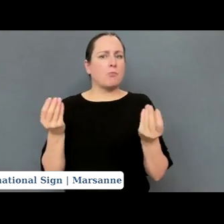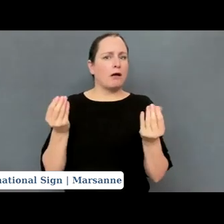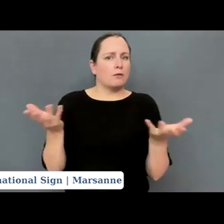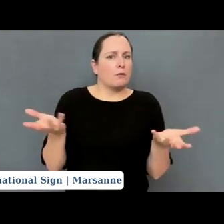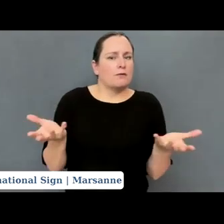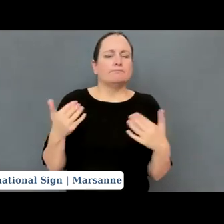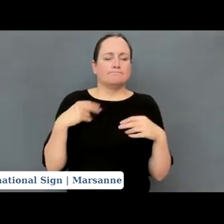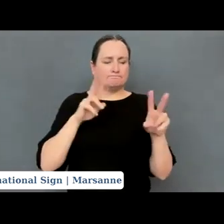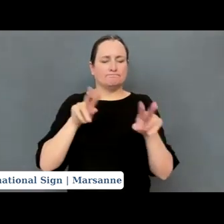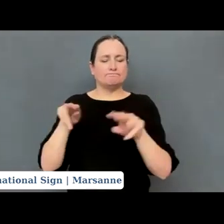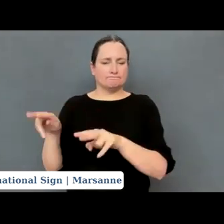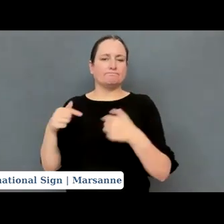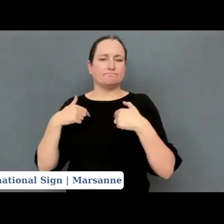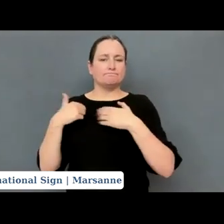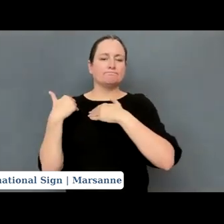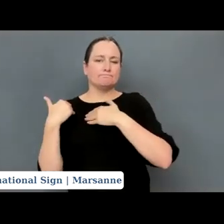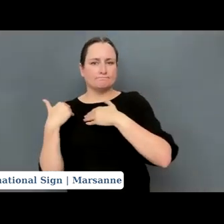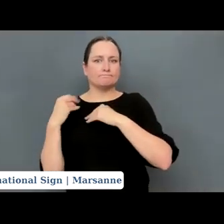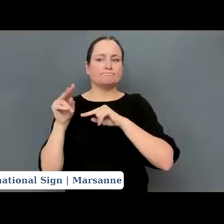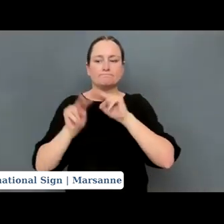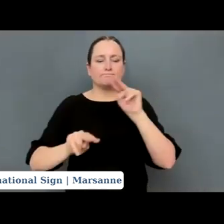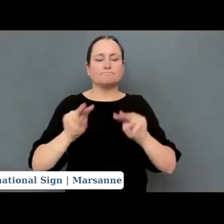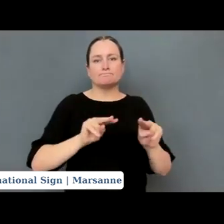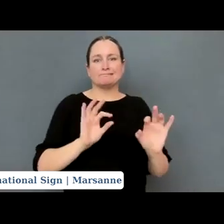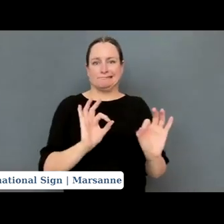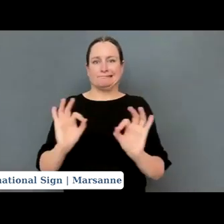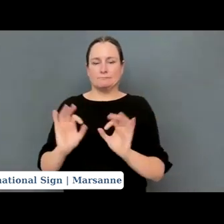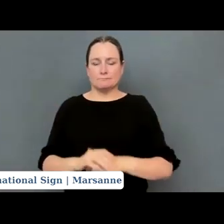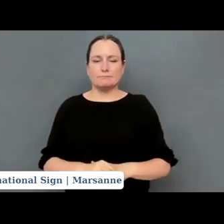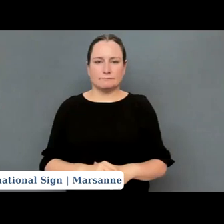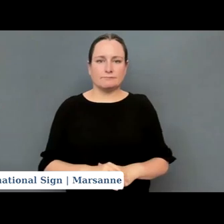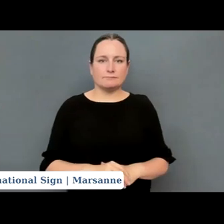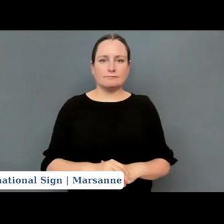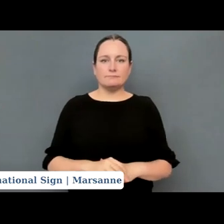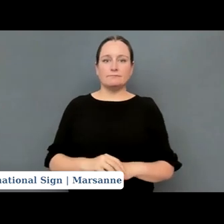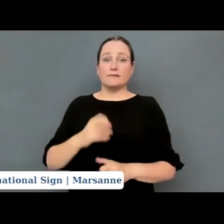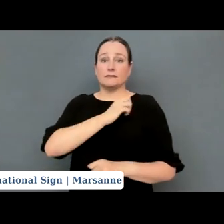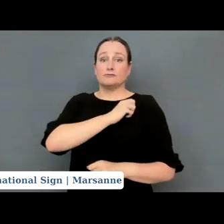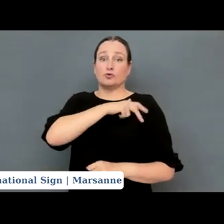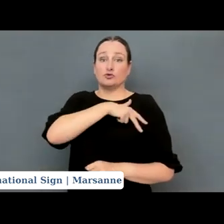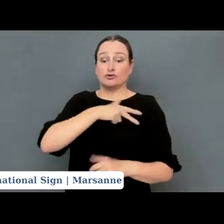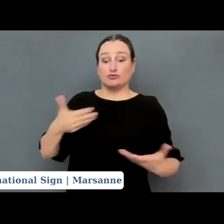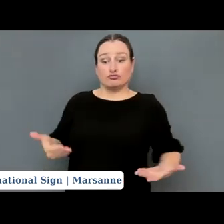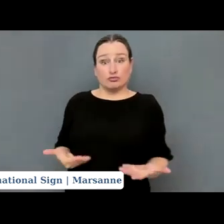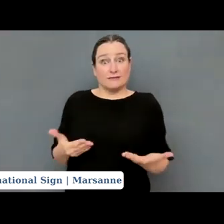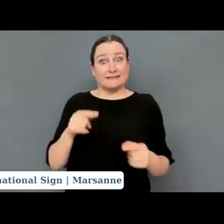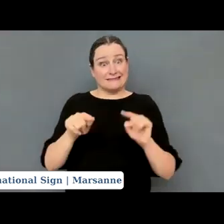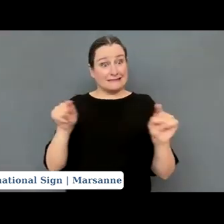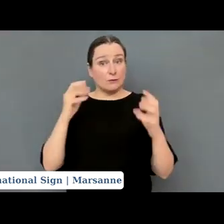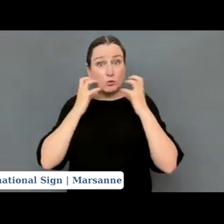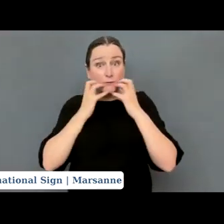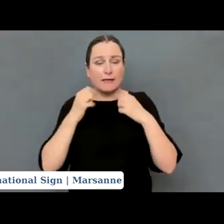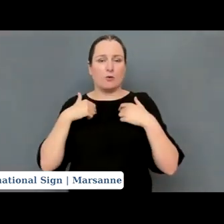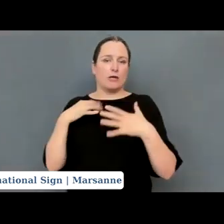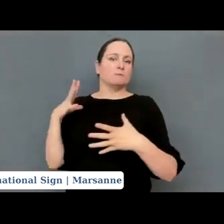We actively participate in social service programs in Mozambique. Thank you so much.